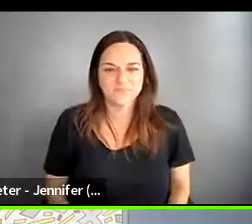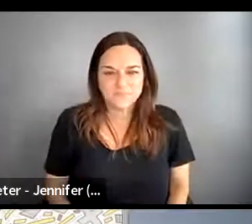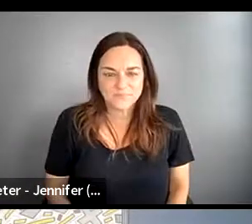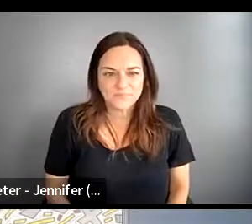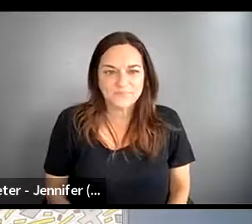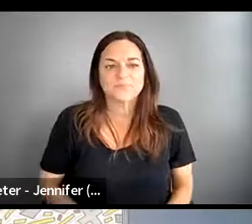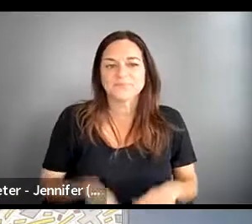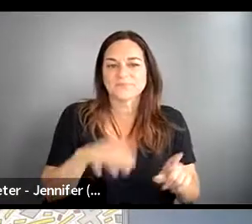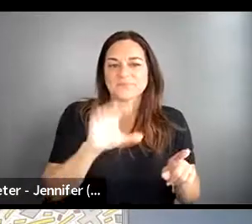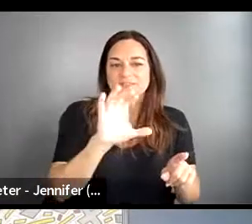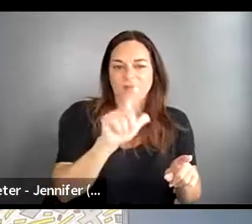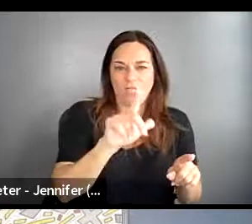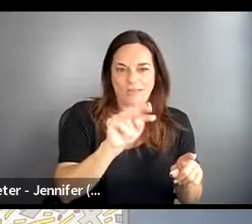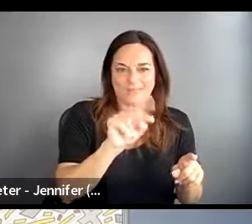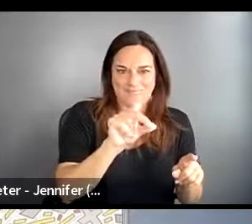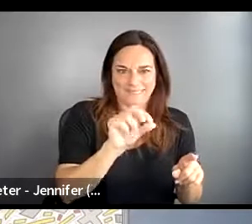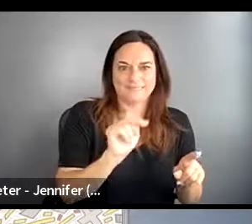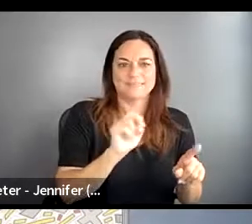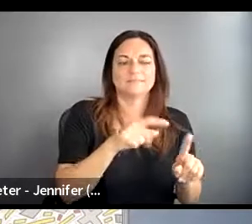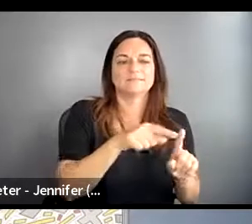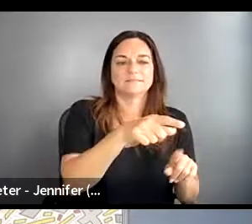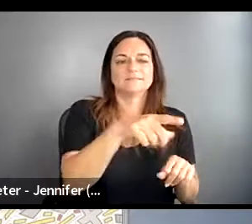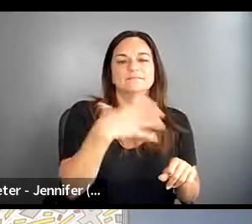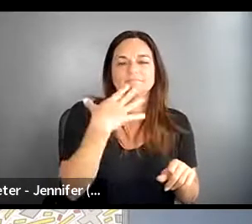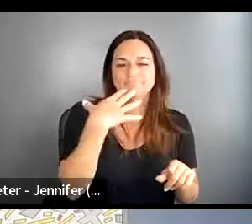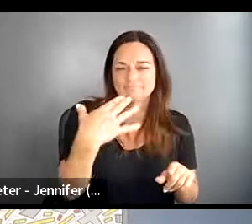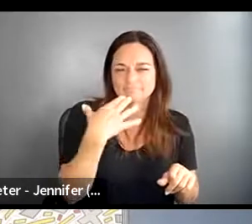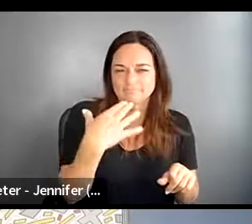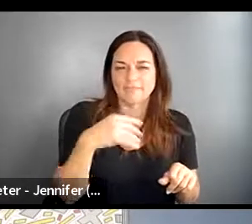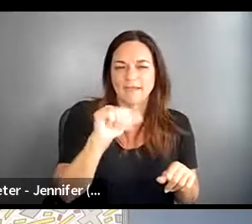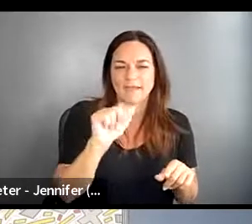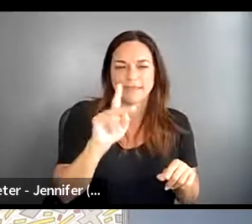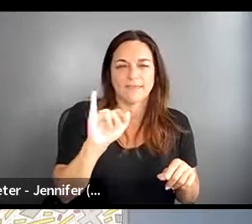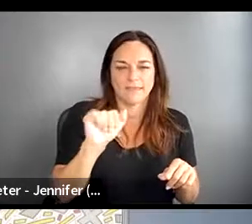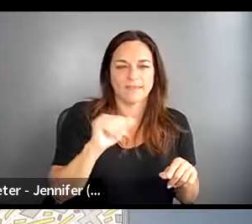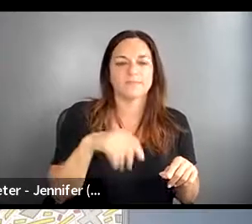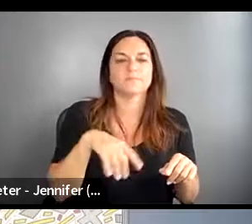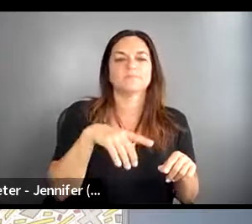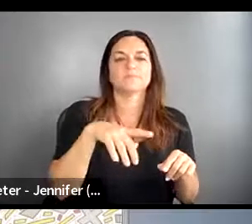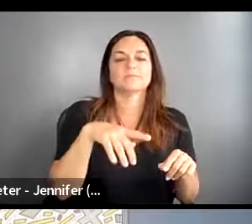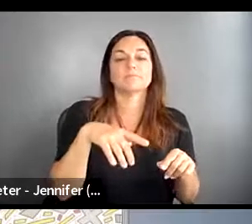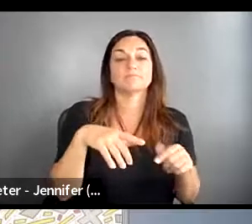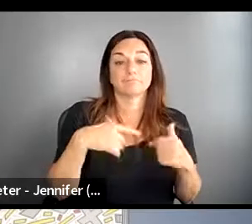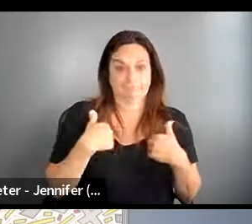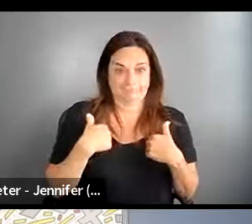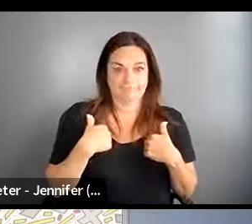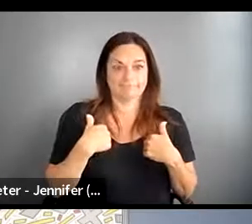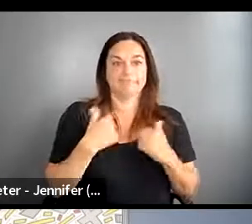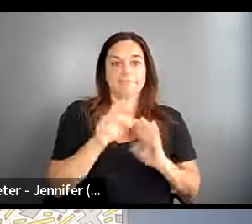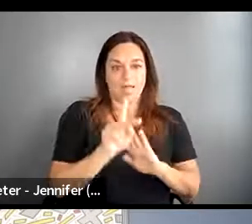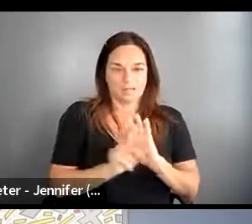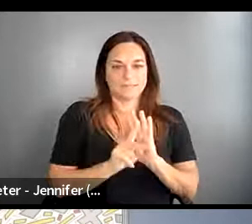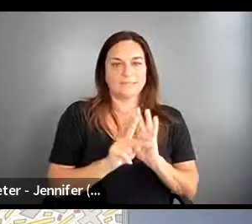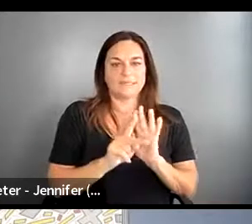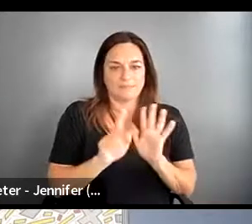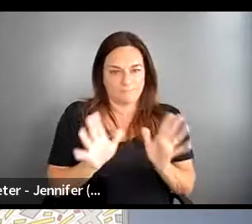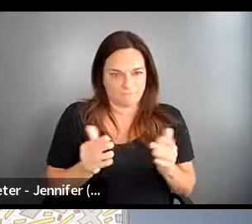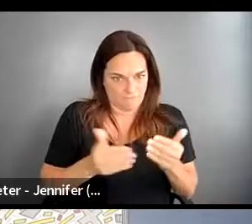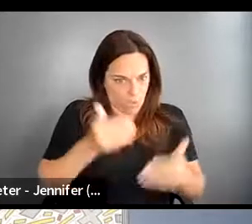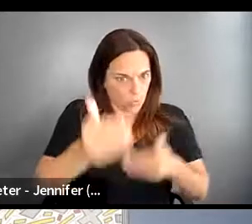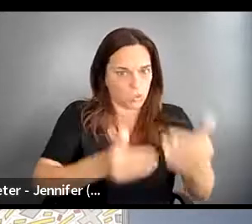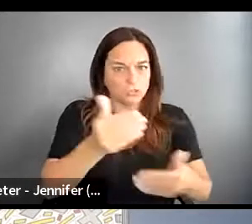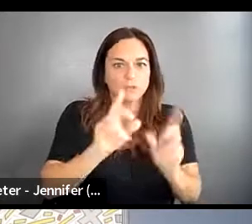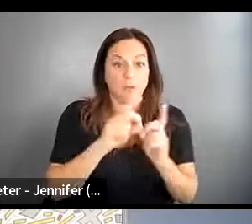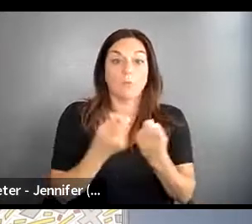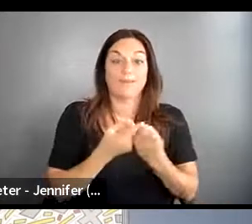Thanks, Akia. So while we are a policy forward department, the heartbeat and the root